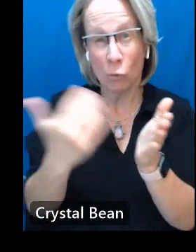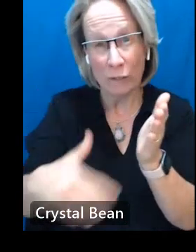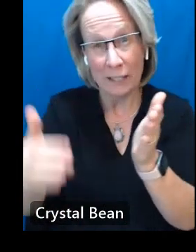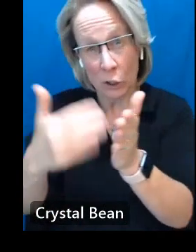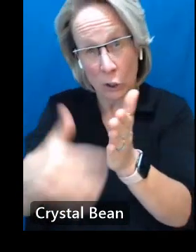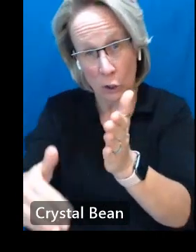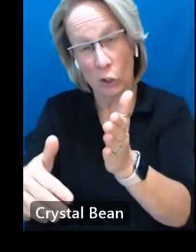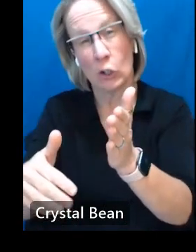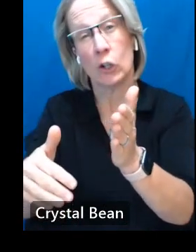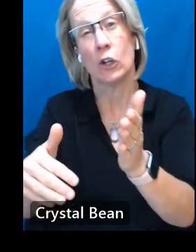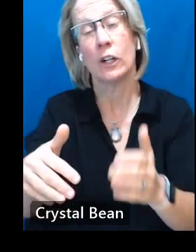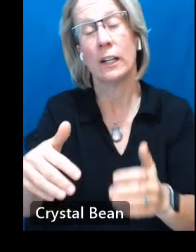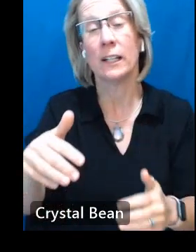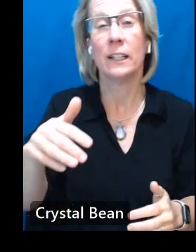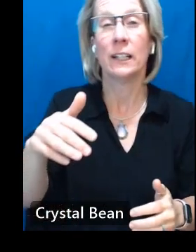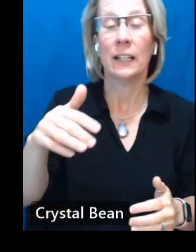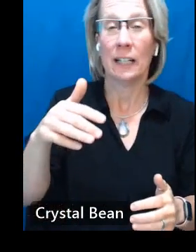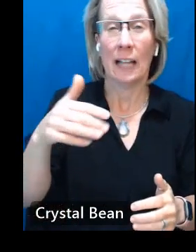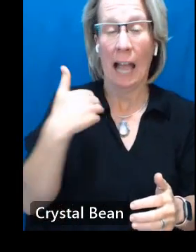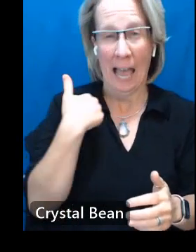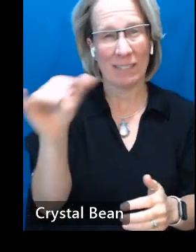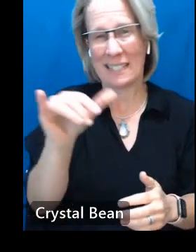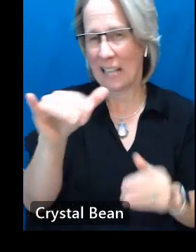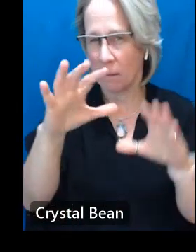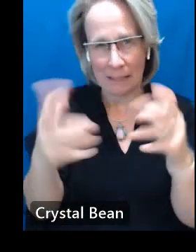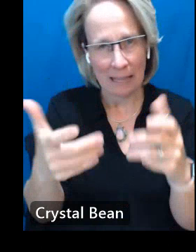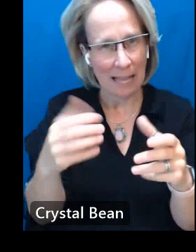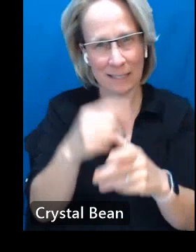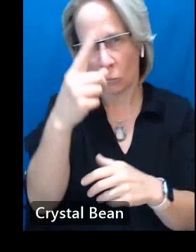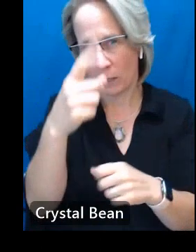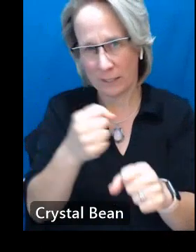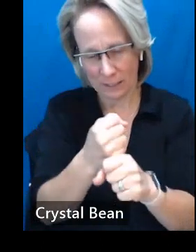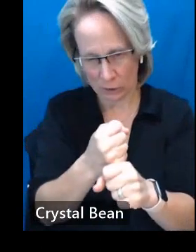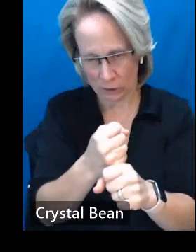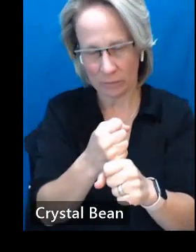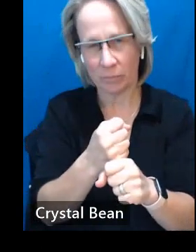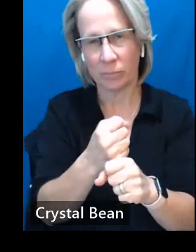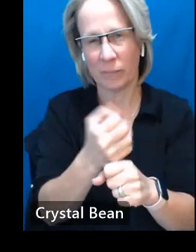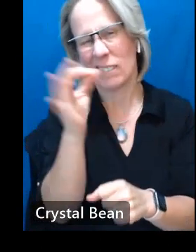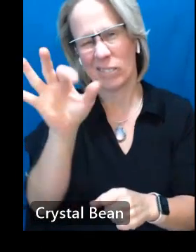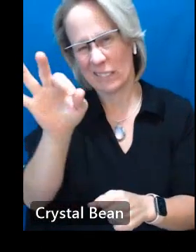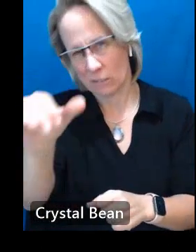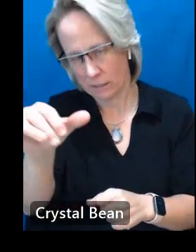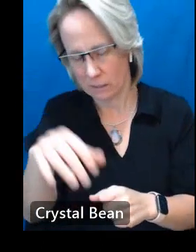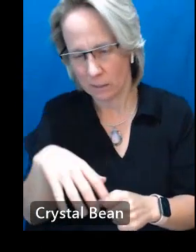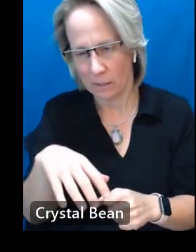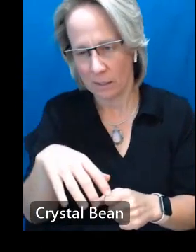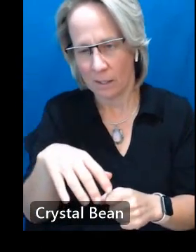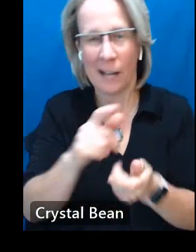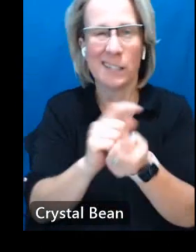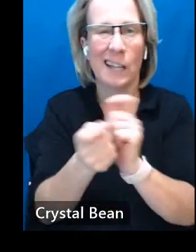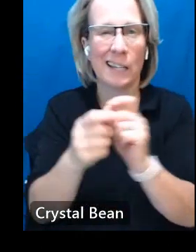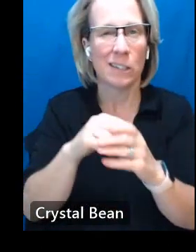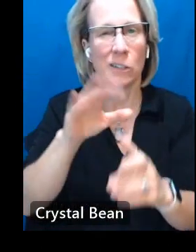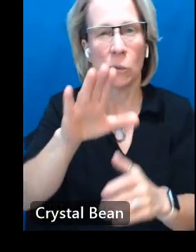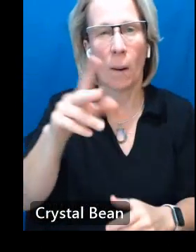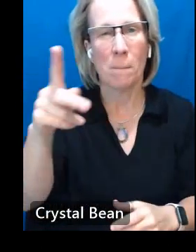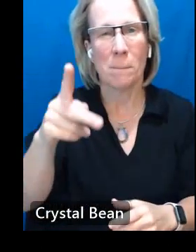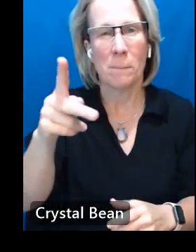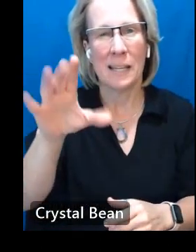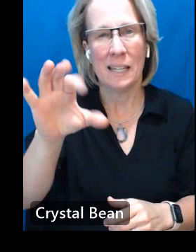in a fiscal year. So basically every bar that you do that's a change to your P code budget is going to have the